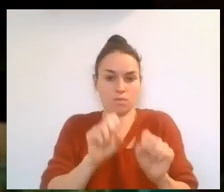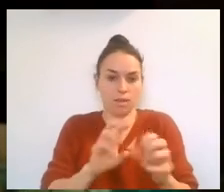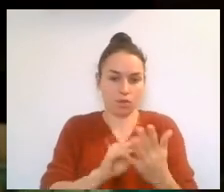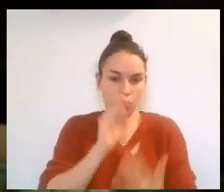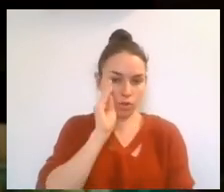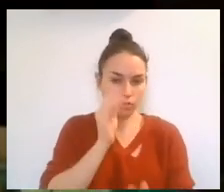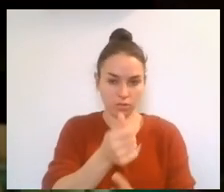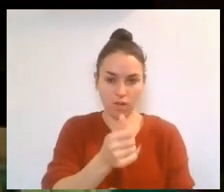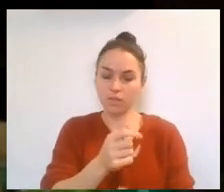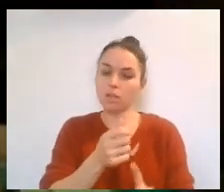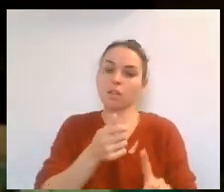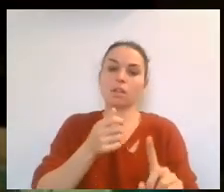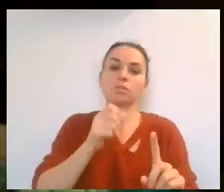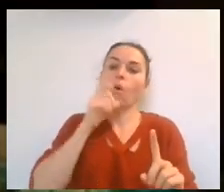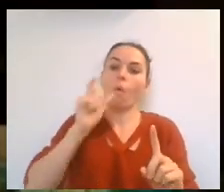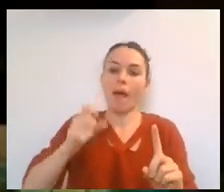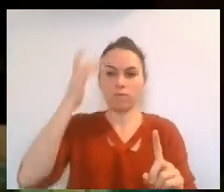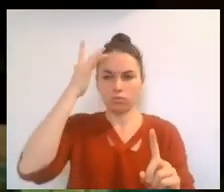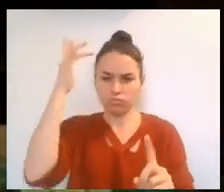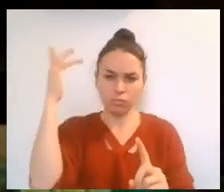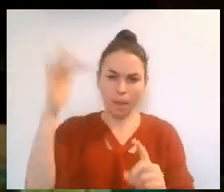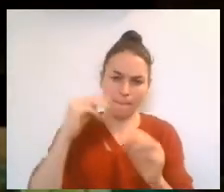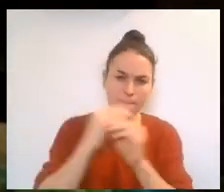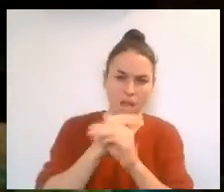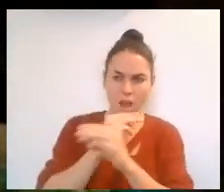have to be a genius in math.